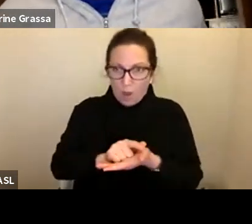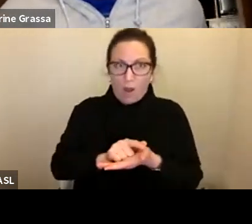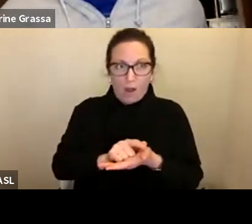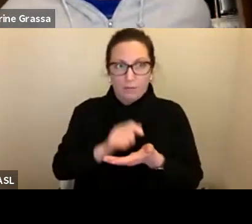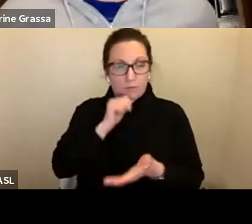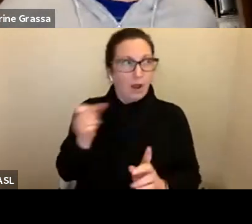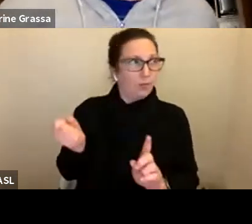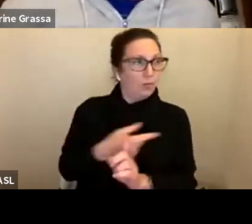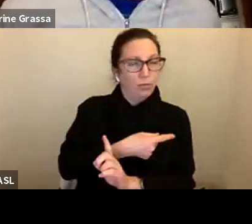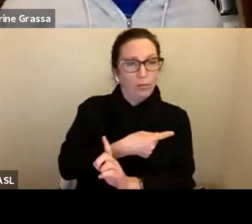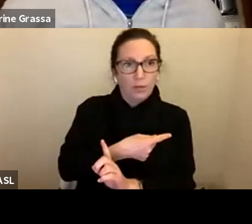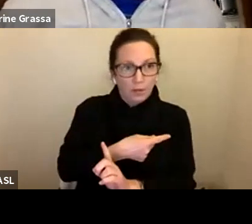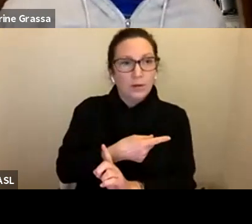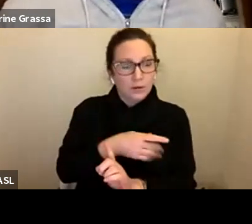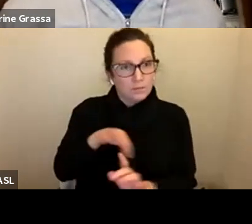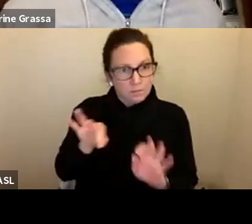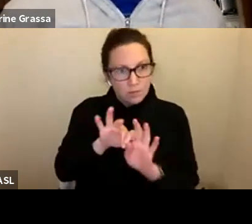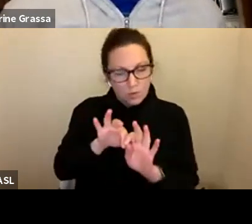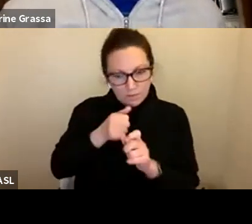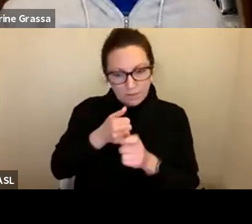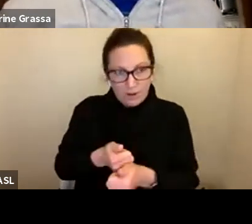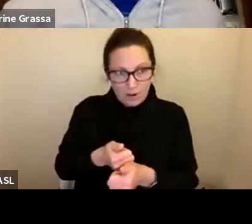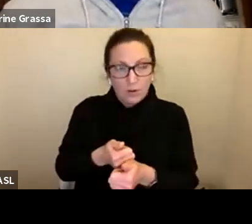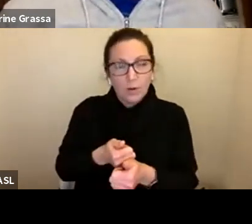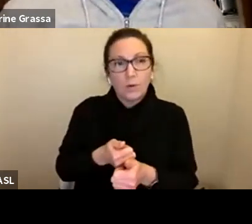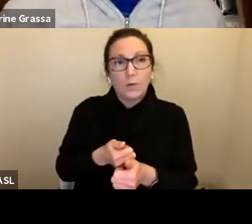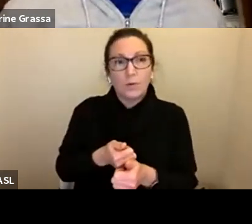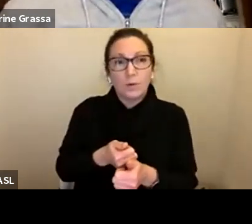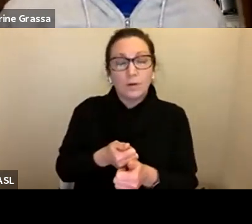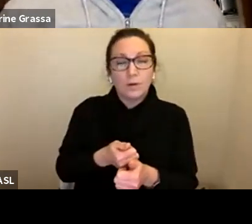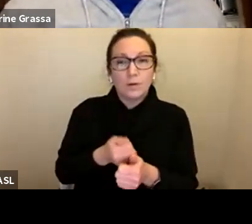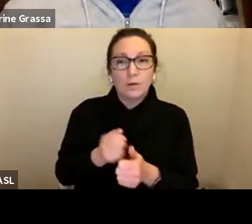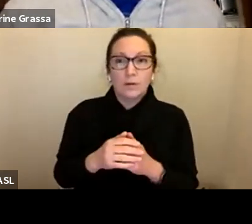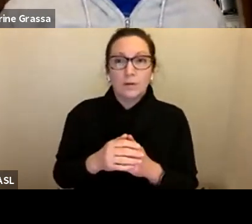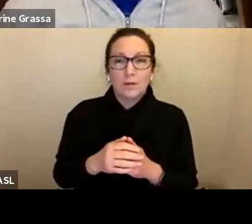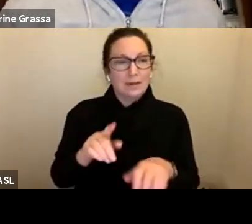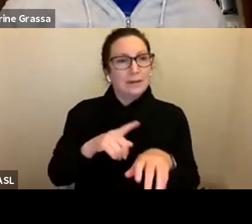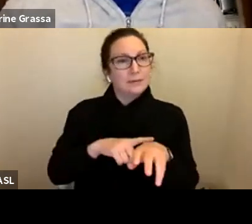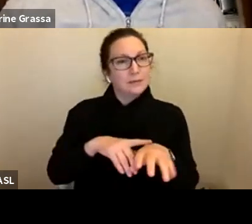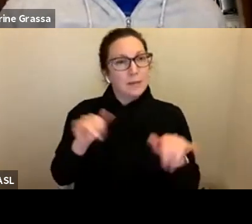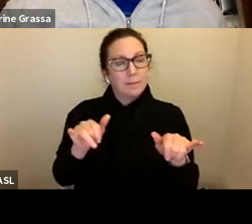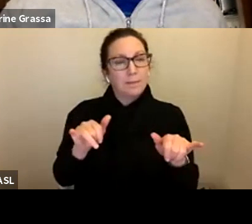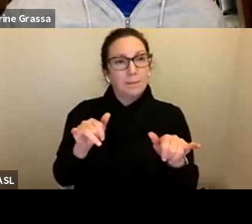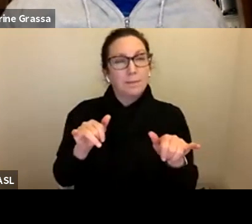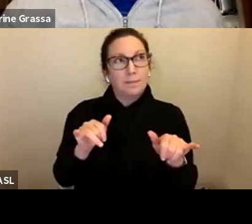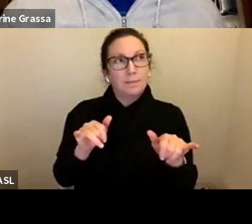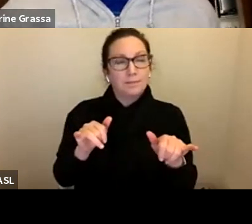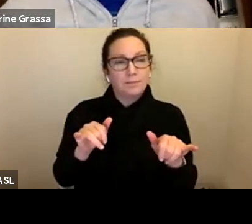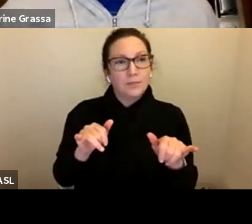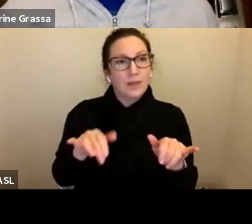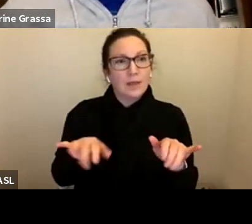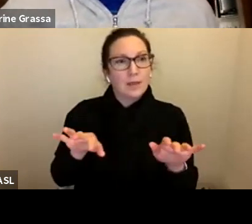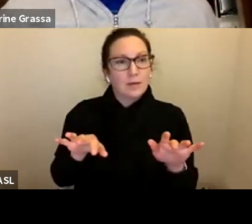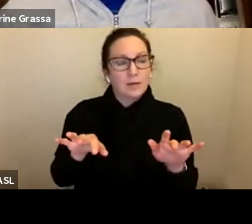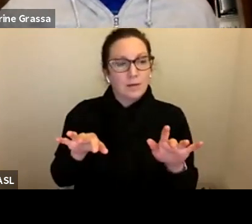But at the same time, I don't want the guardrails to create fear.